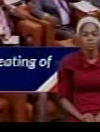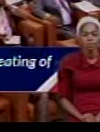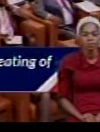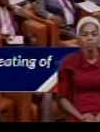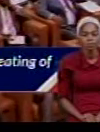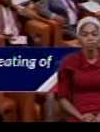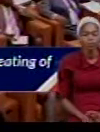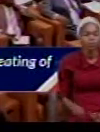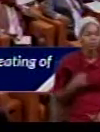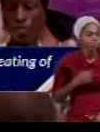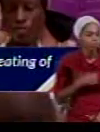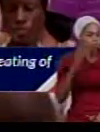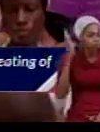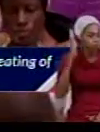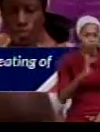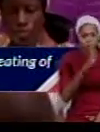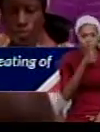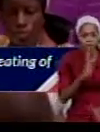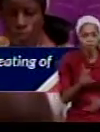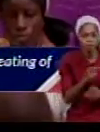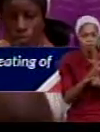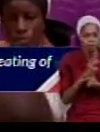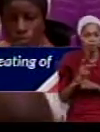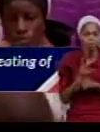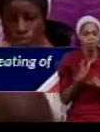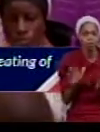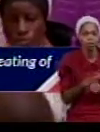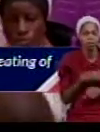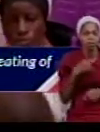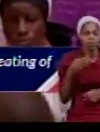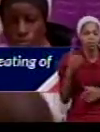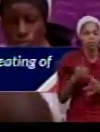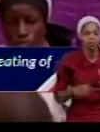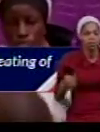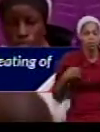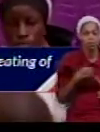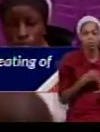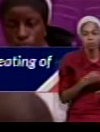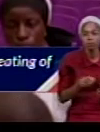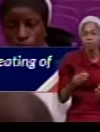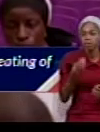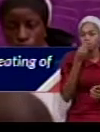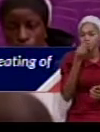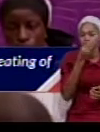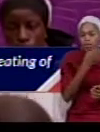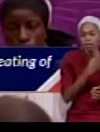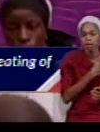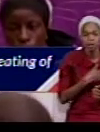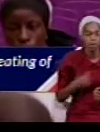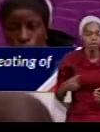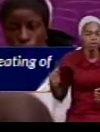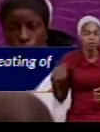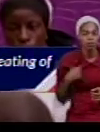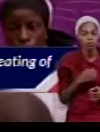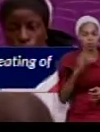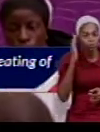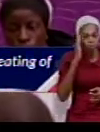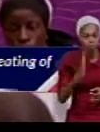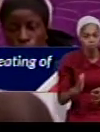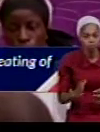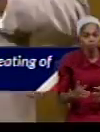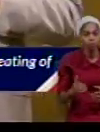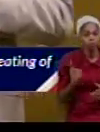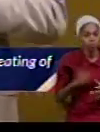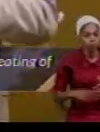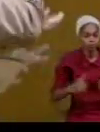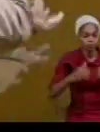We should be careful of what we eat, and we should abstain from all appearance of evil.